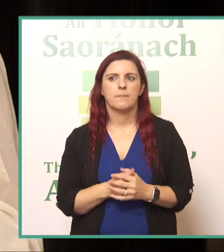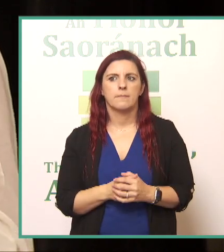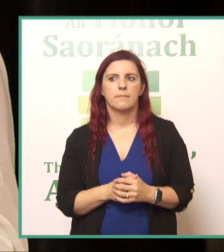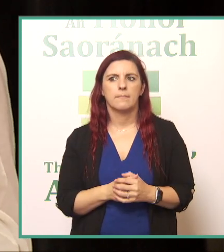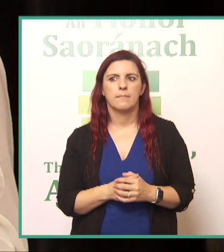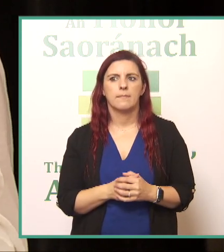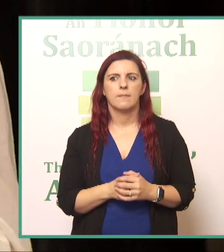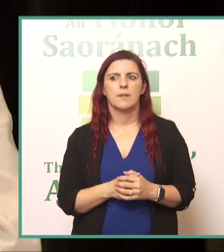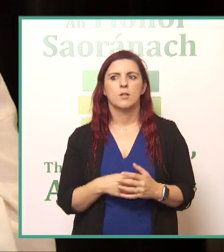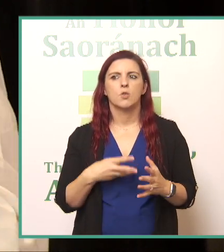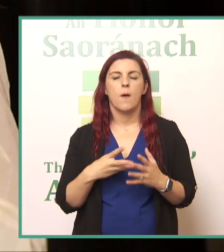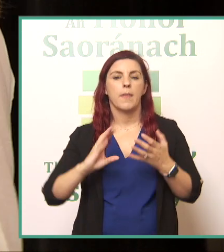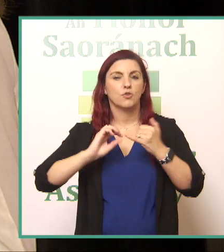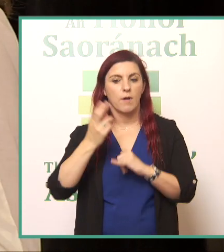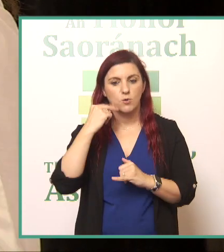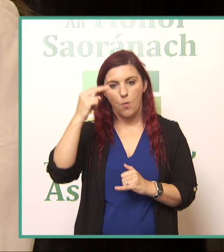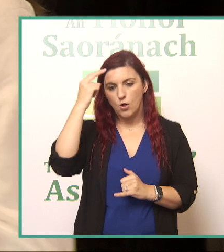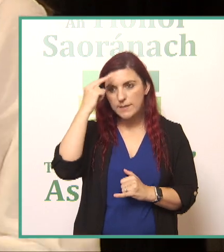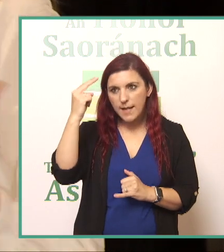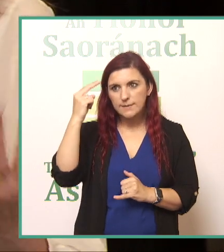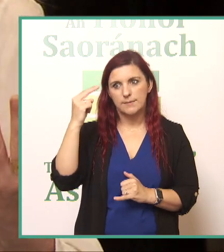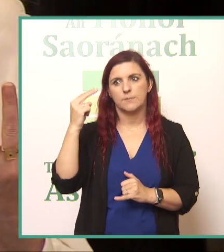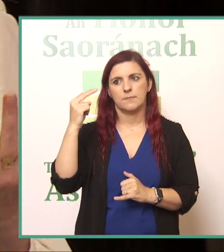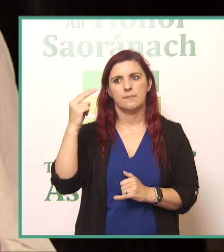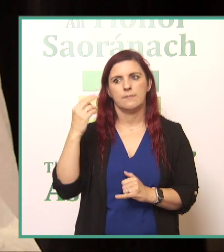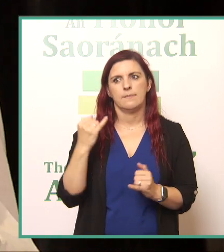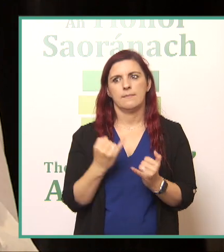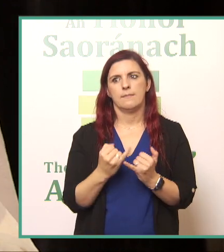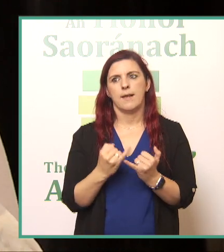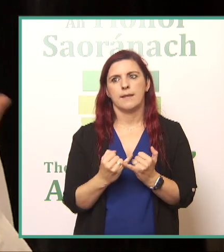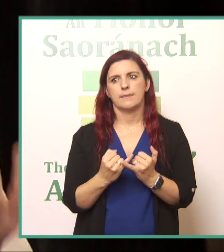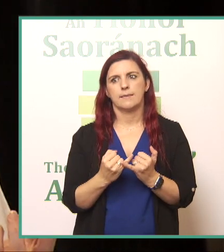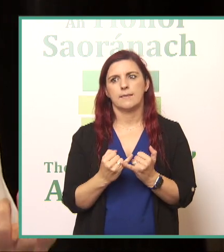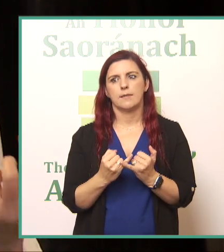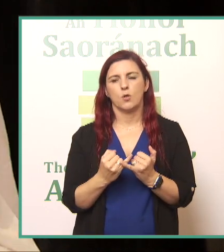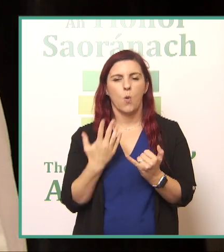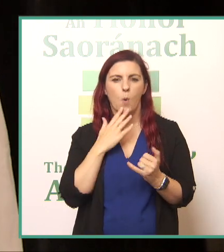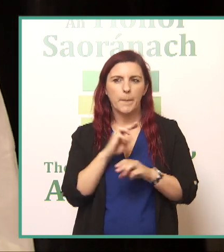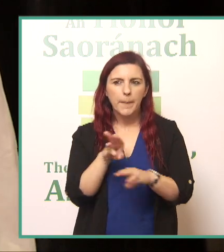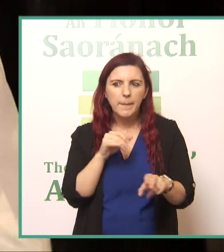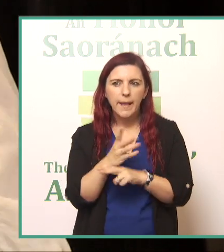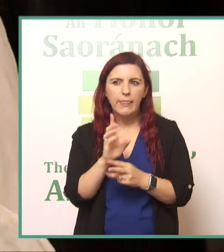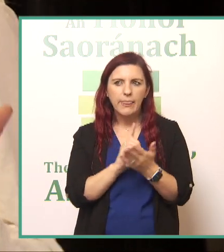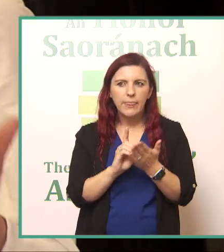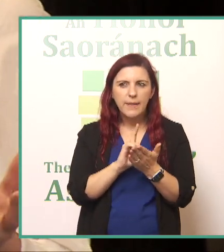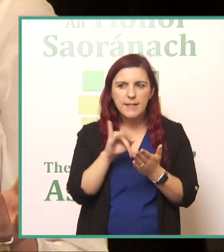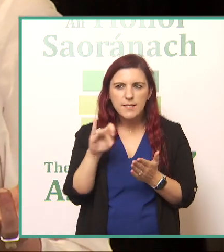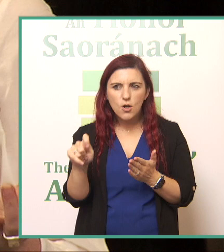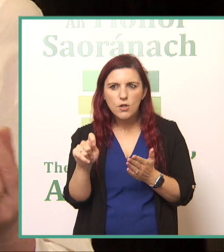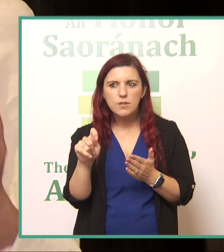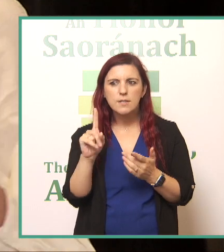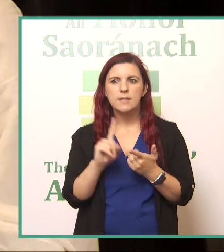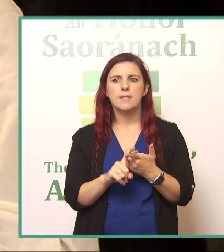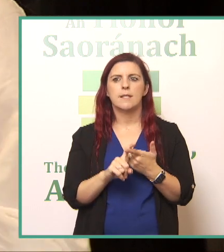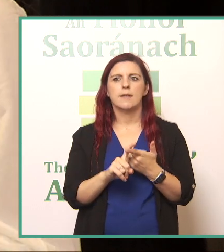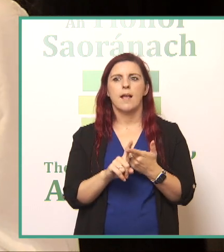they try to understand what a desert is, so when they're reading about, say, people in the desert or Christianity in the desert,